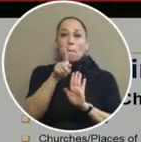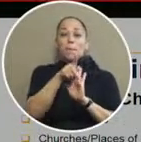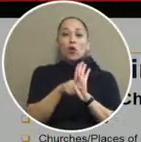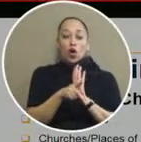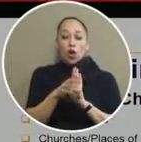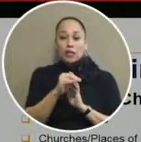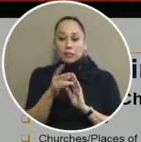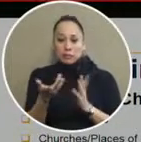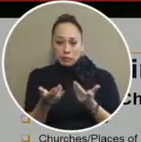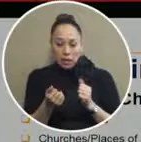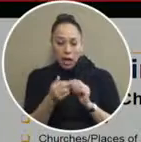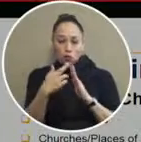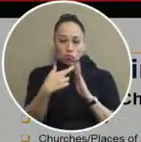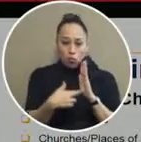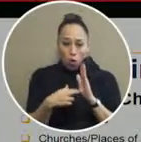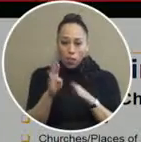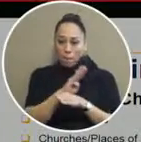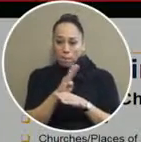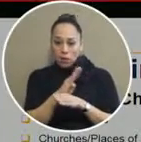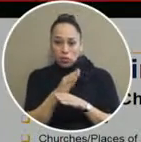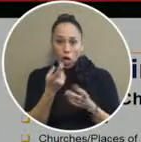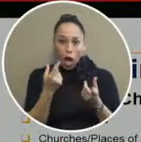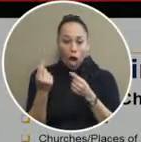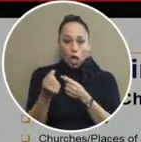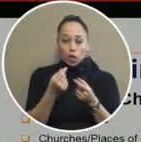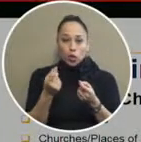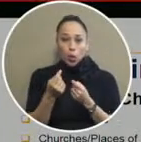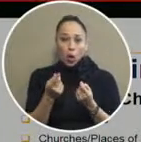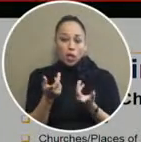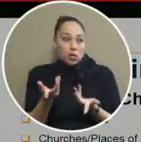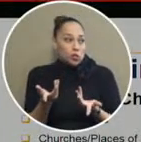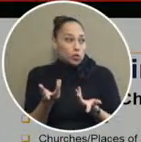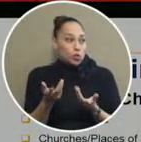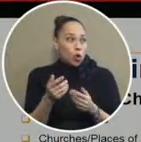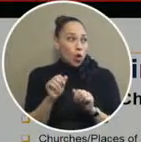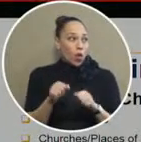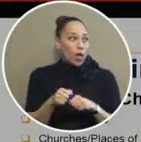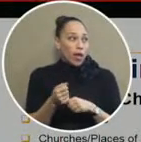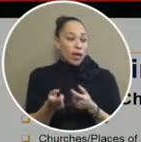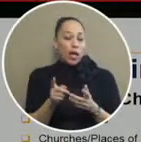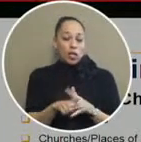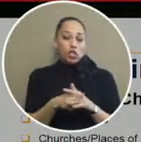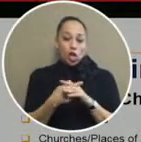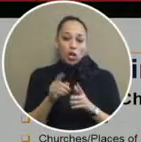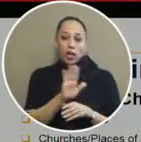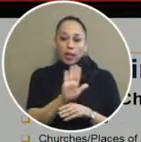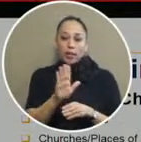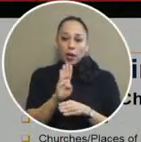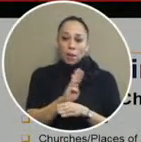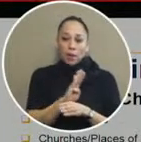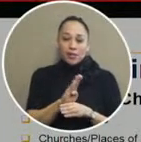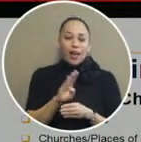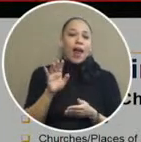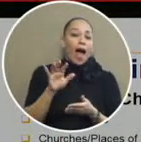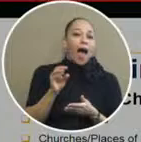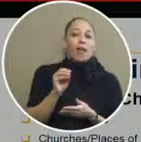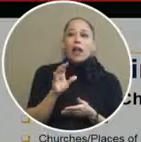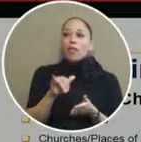protocols and measures that businesses are taking and they're integrating into their facility. Really, that will